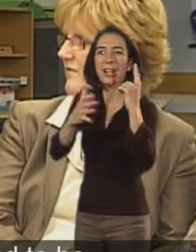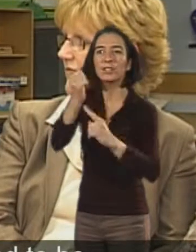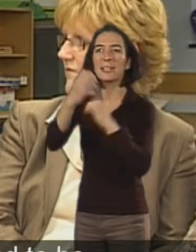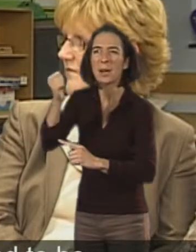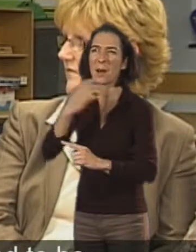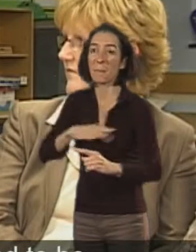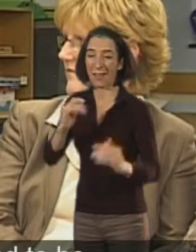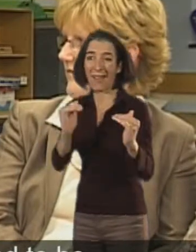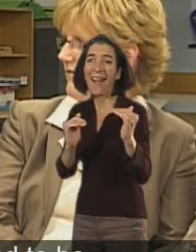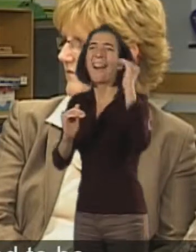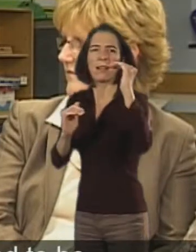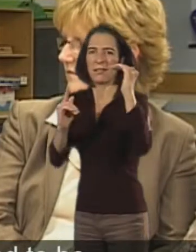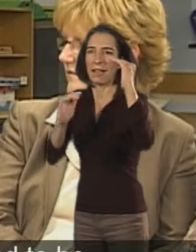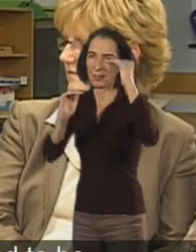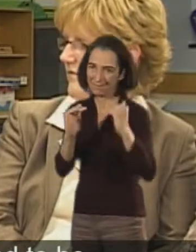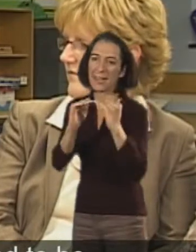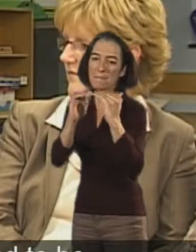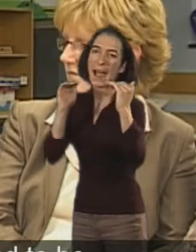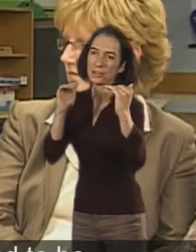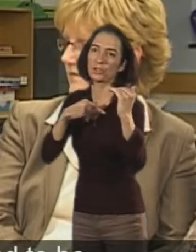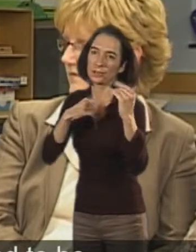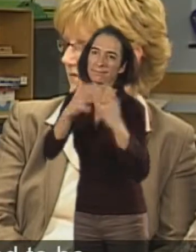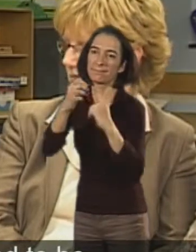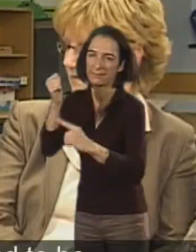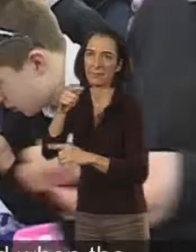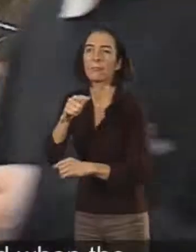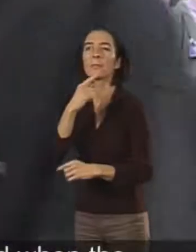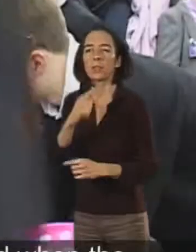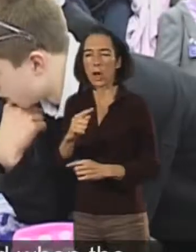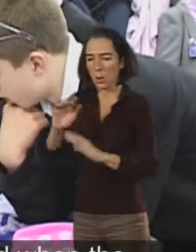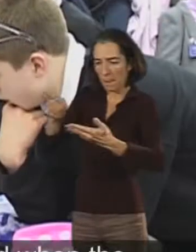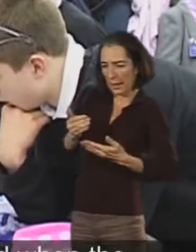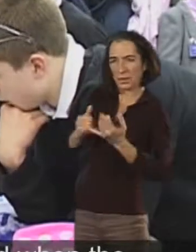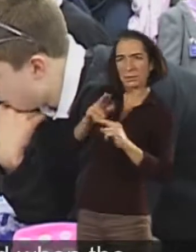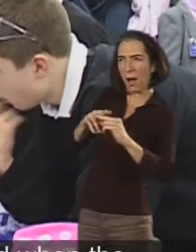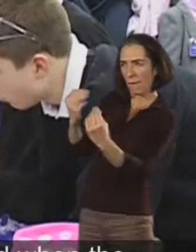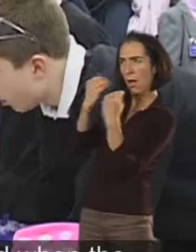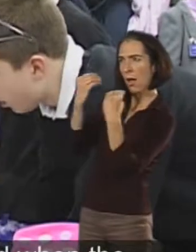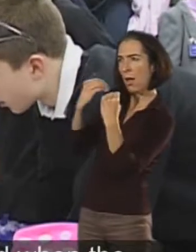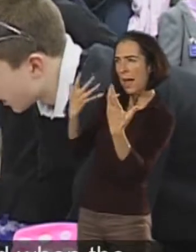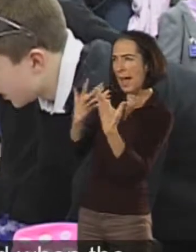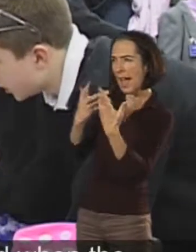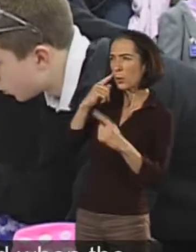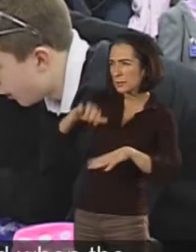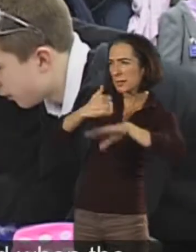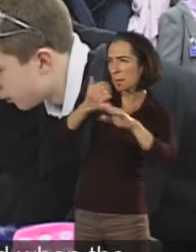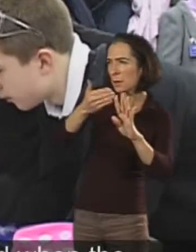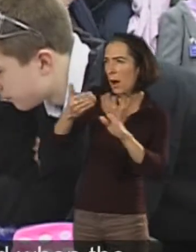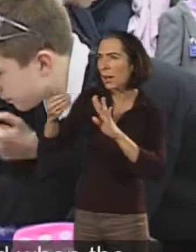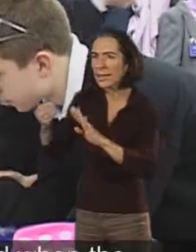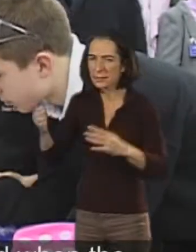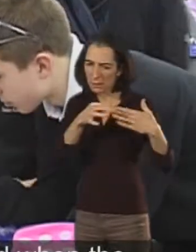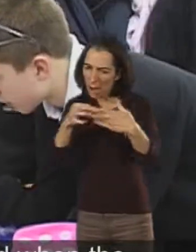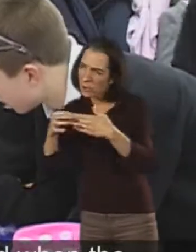be realistic. So all staff were received an inset and some guidance on how to set targets. And when the students arrived